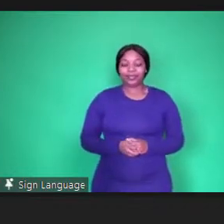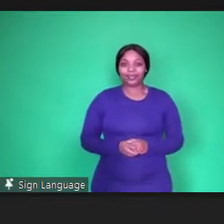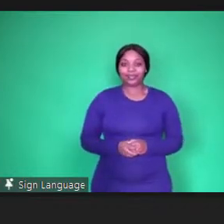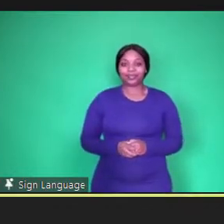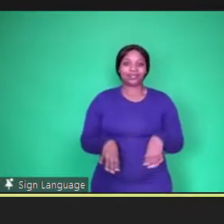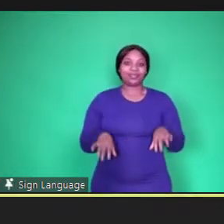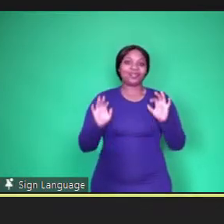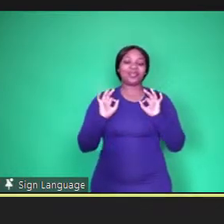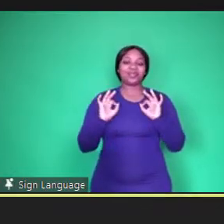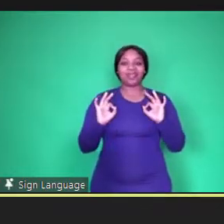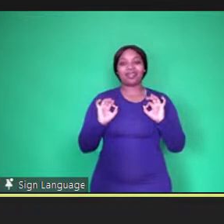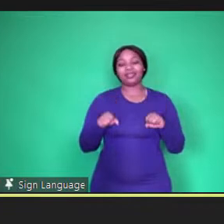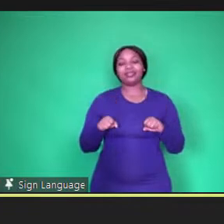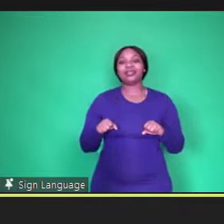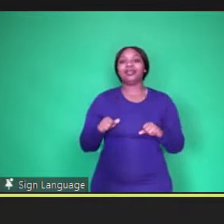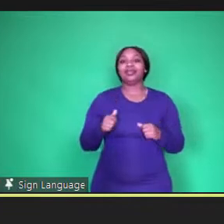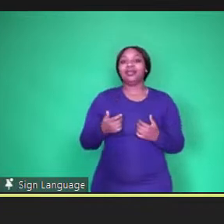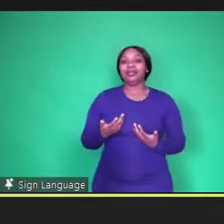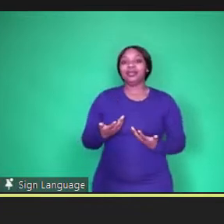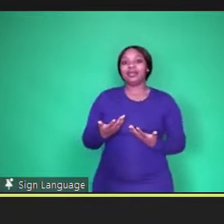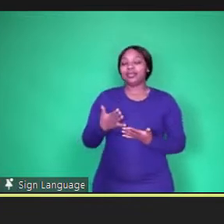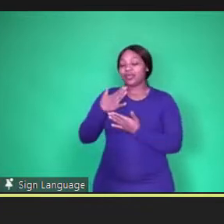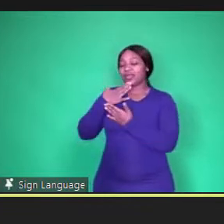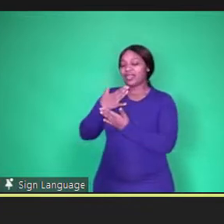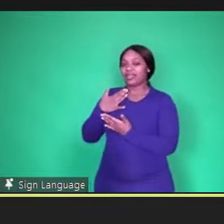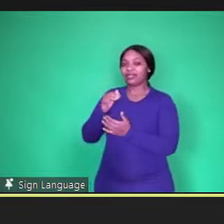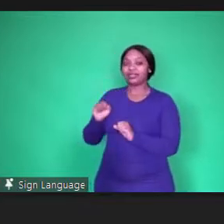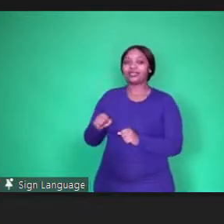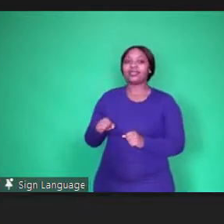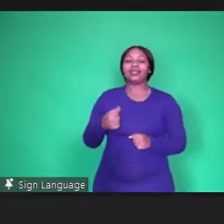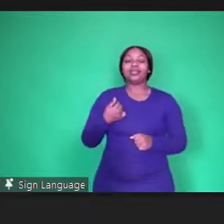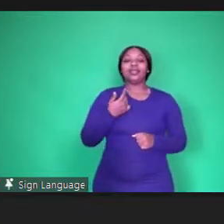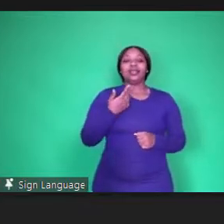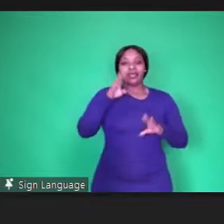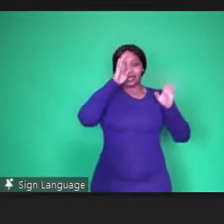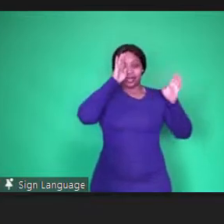Great. Hi, everyone. Thanks. Hi, everyone.